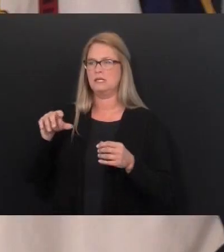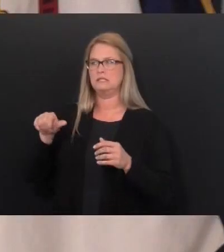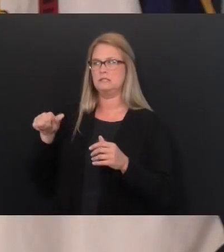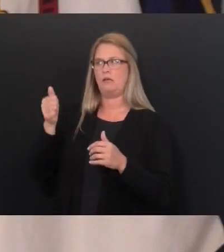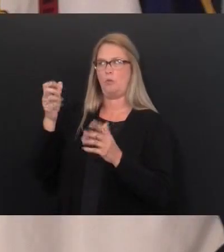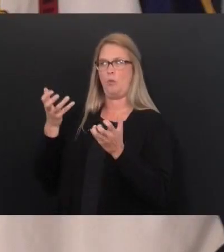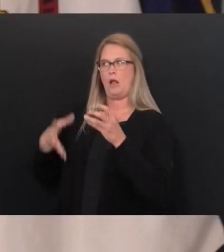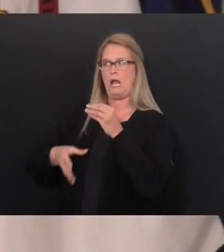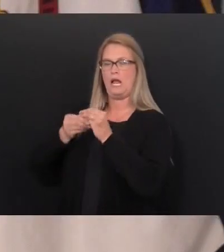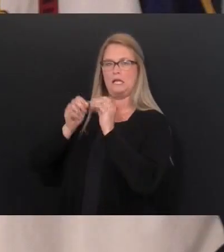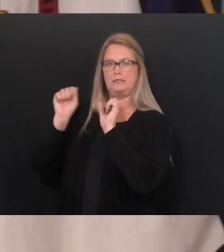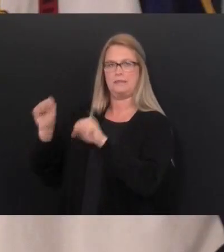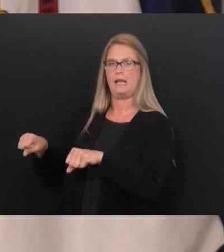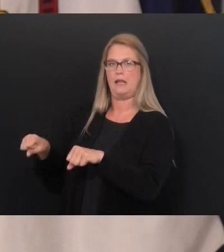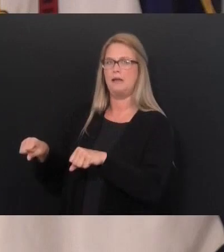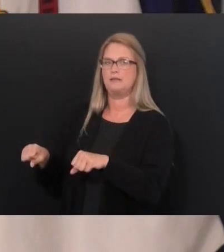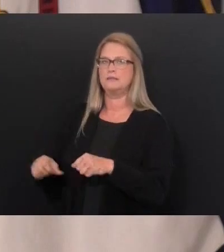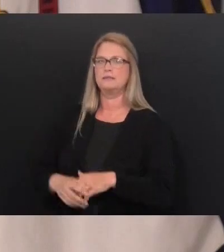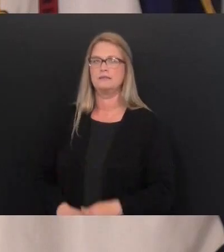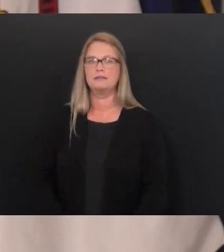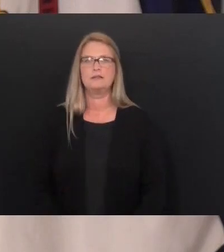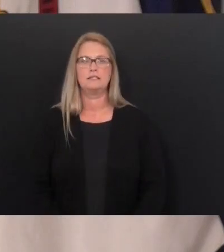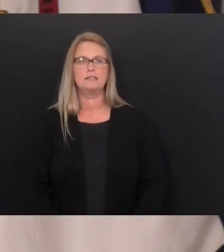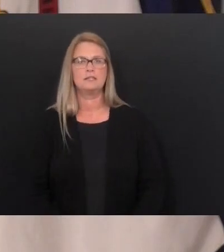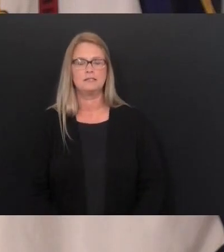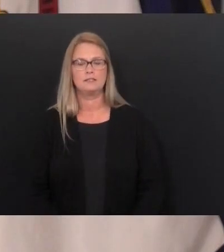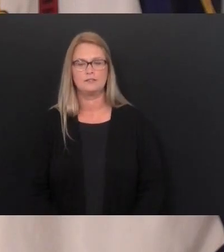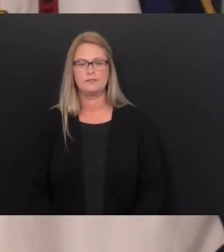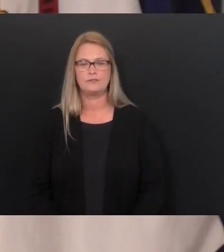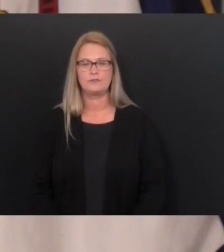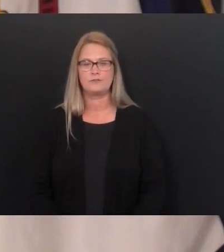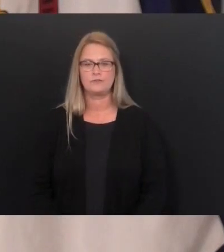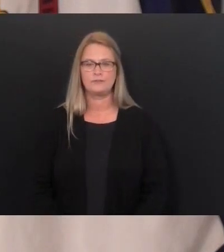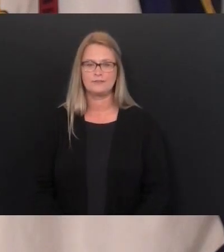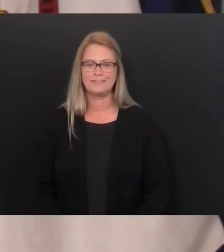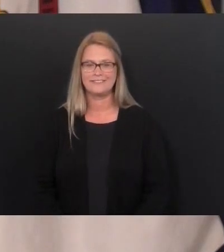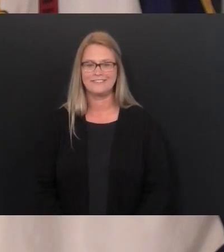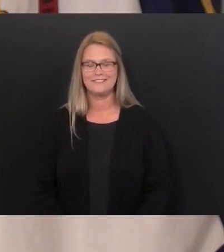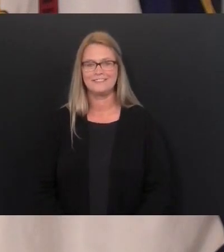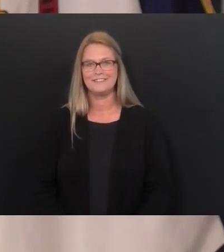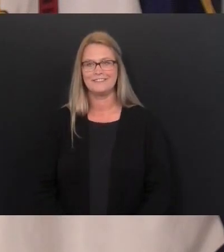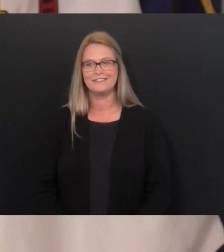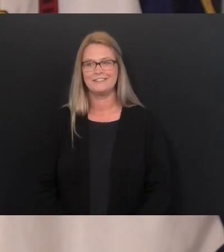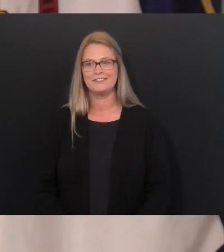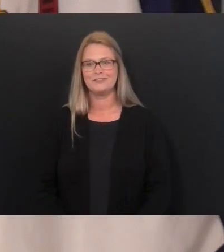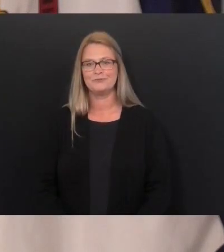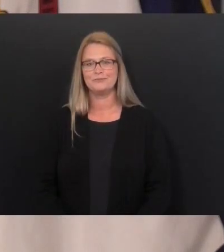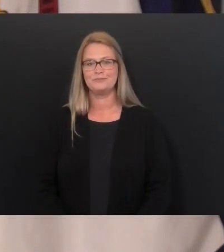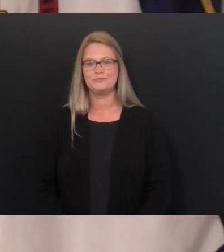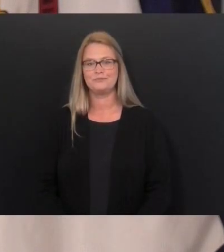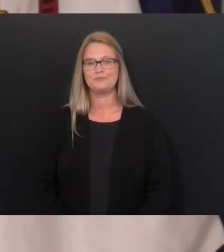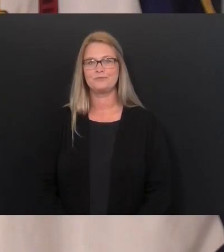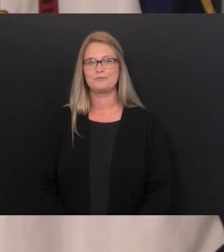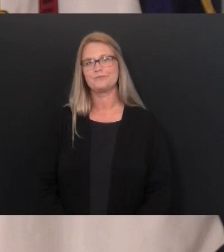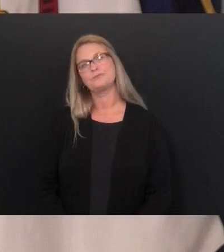or Secretary Crouch or Dr. Marsh to weigh in. But